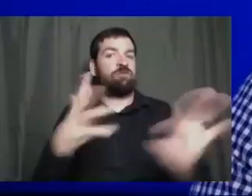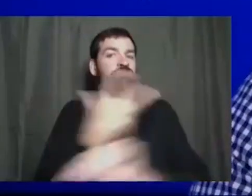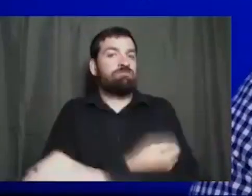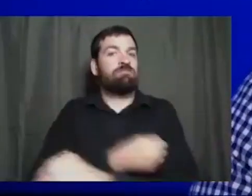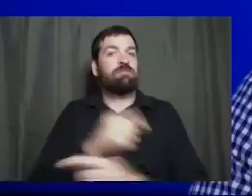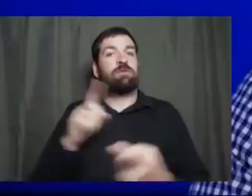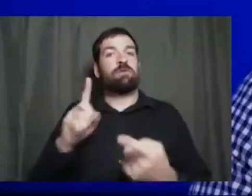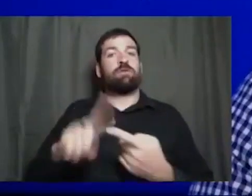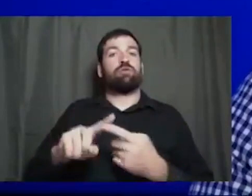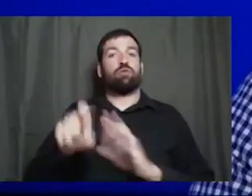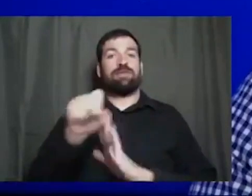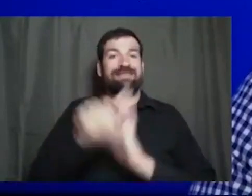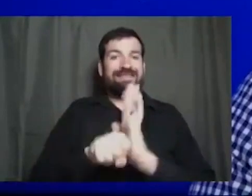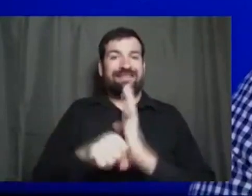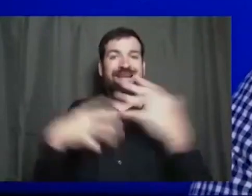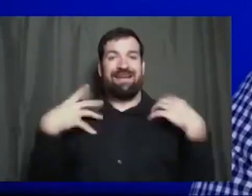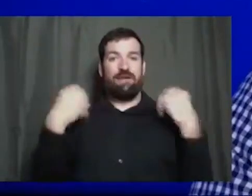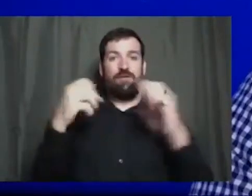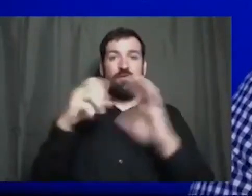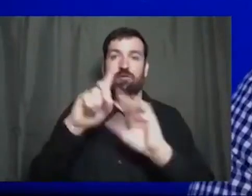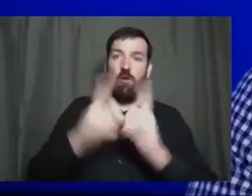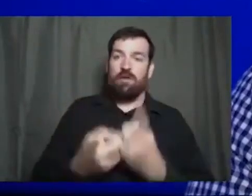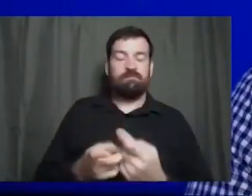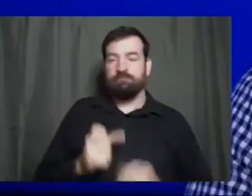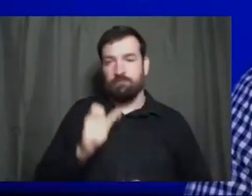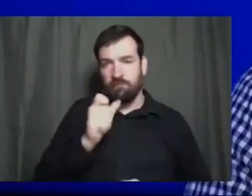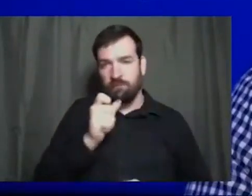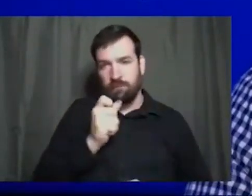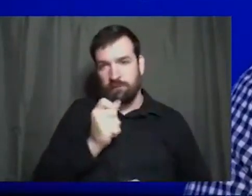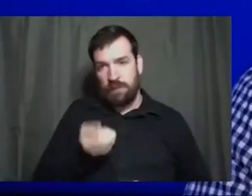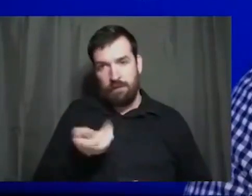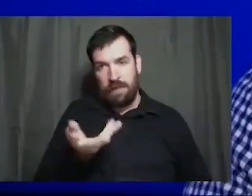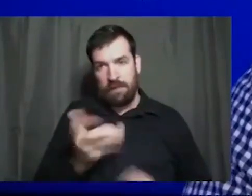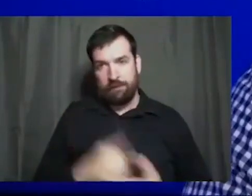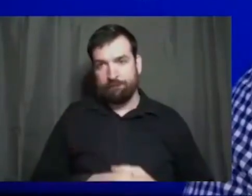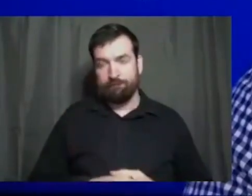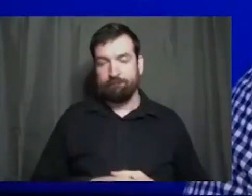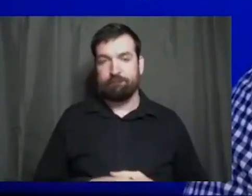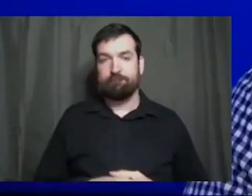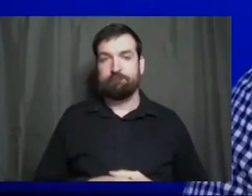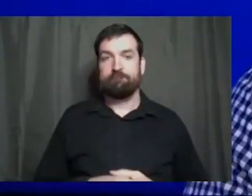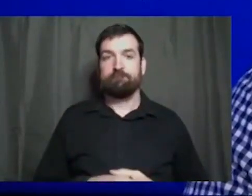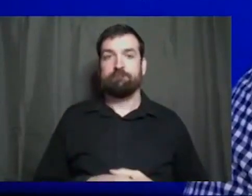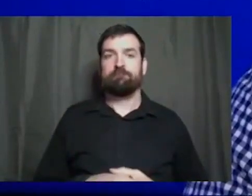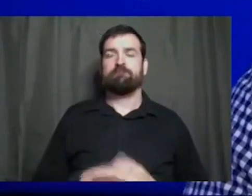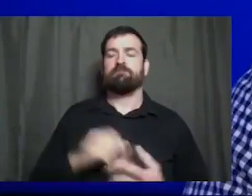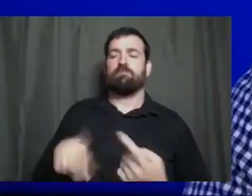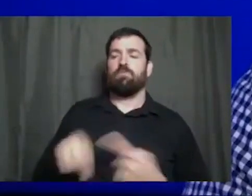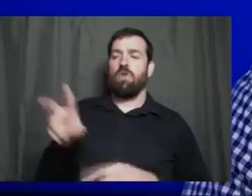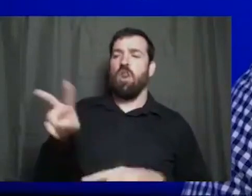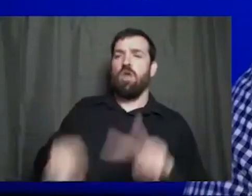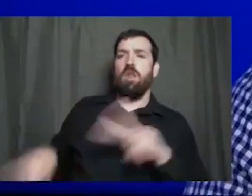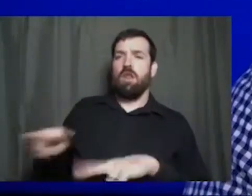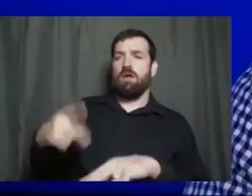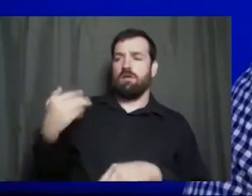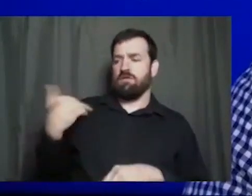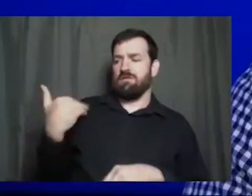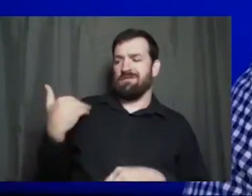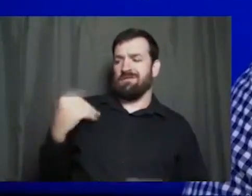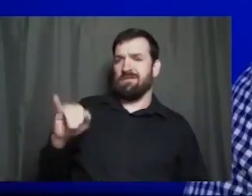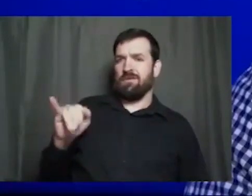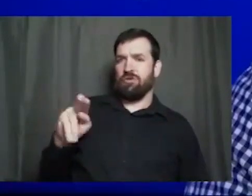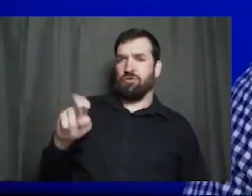to the CDC. We don't see very many breakthrough infections. I think when we looked at it in June, nationally there